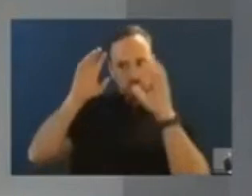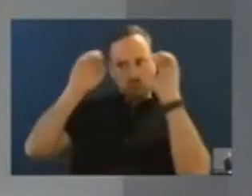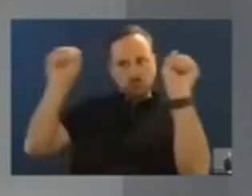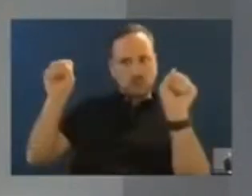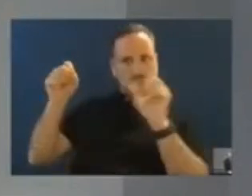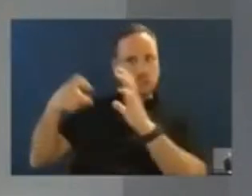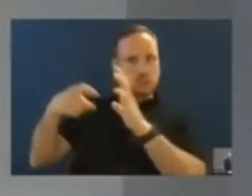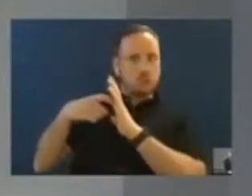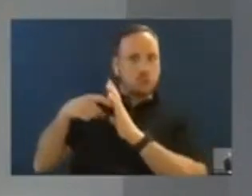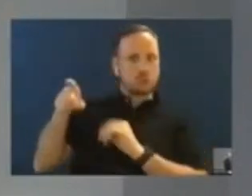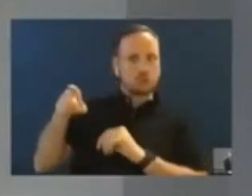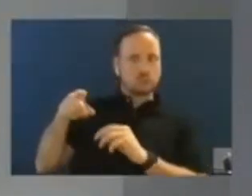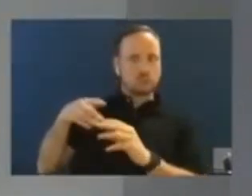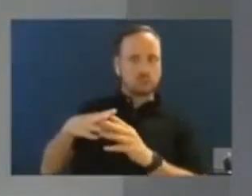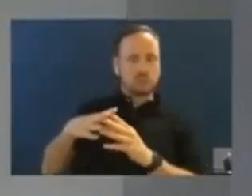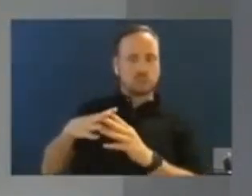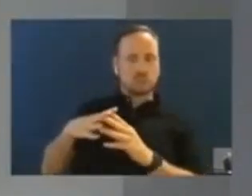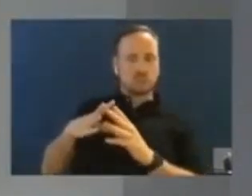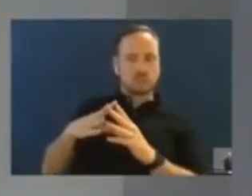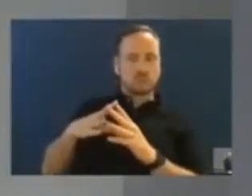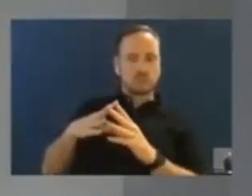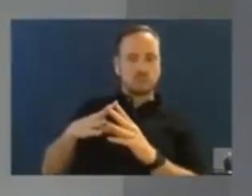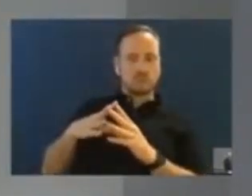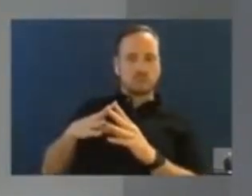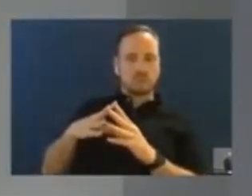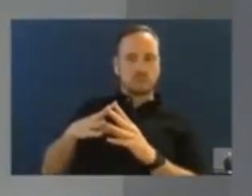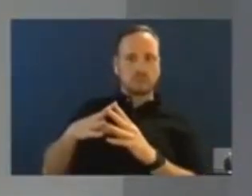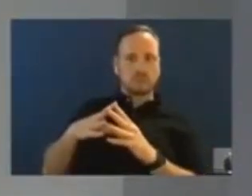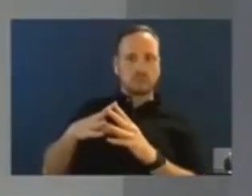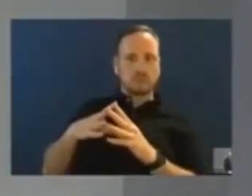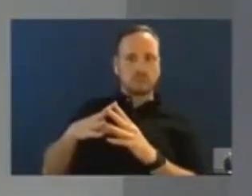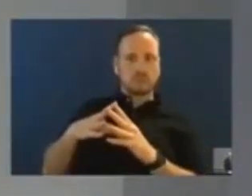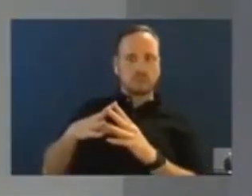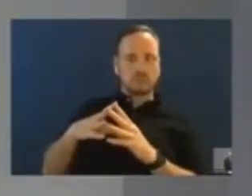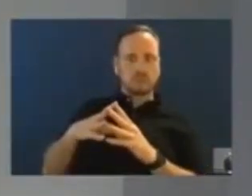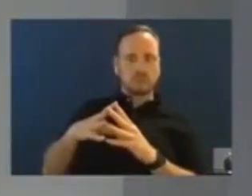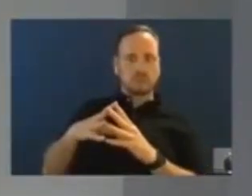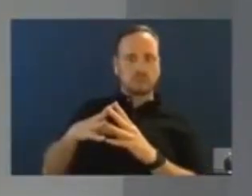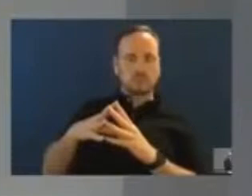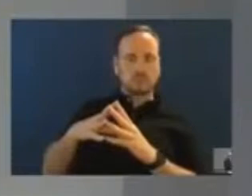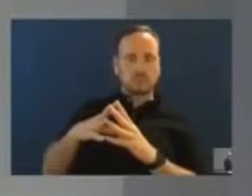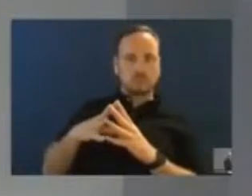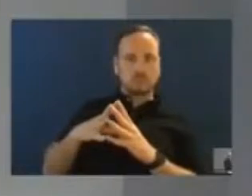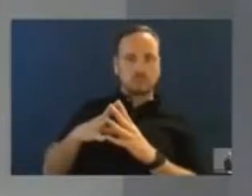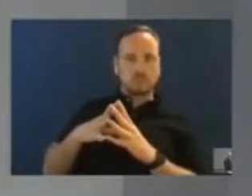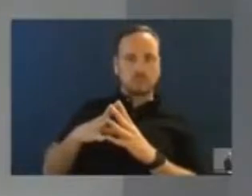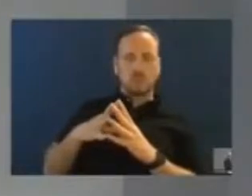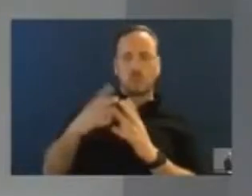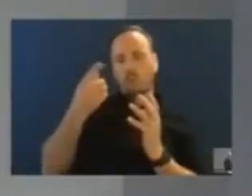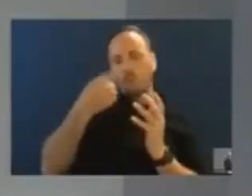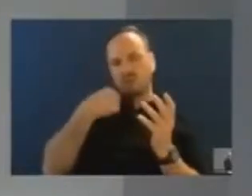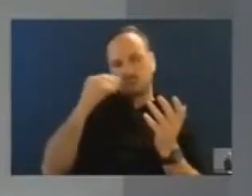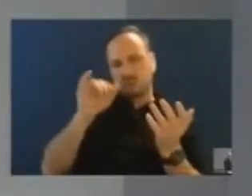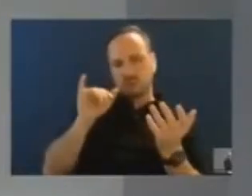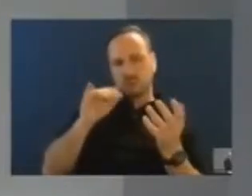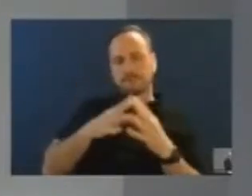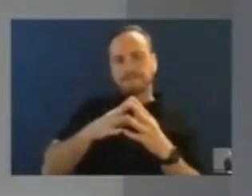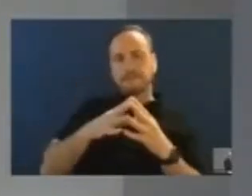and sort of the top tier and priority of health and safety and what that's looked like. Yes, sir.